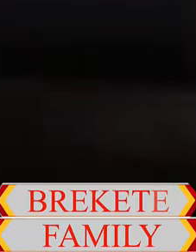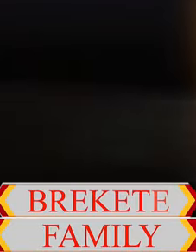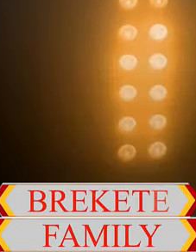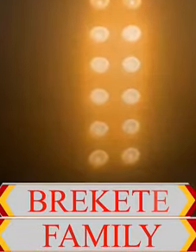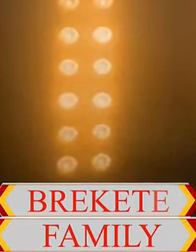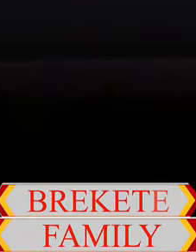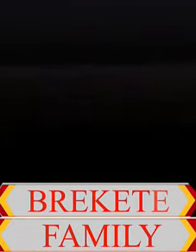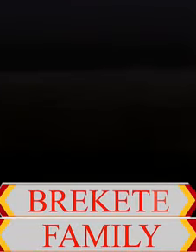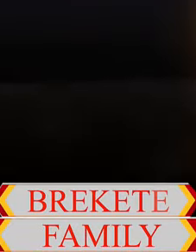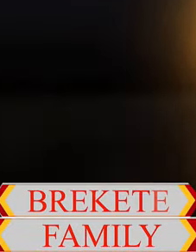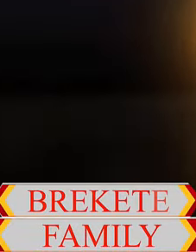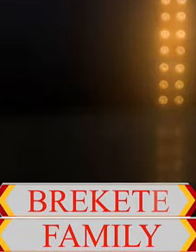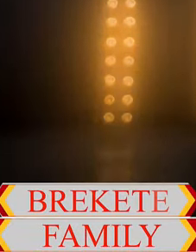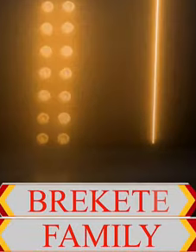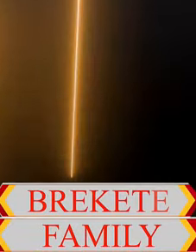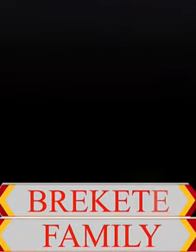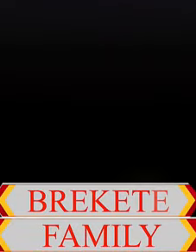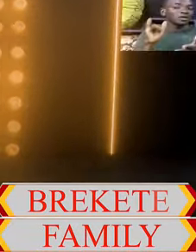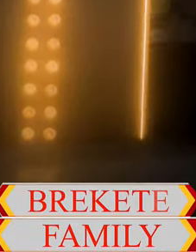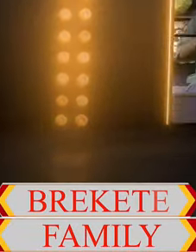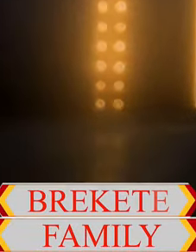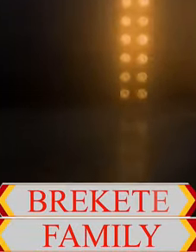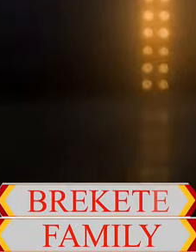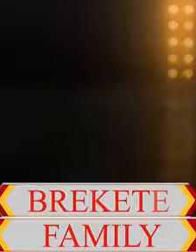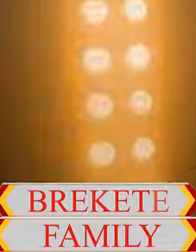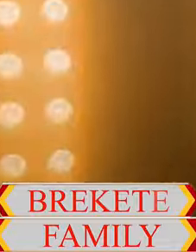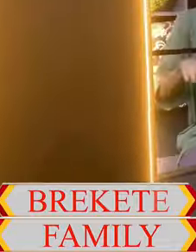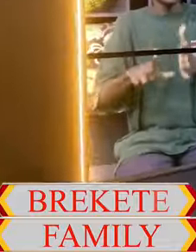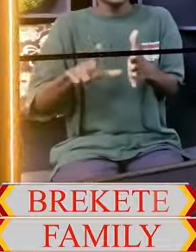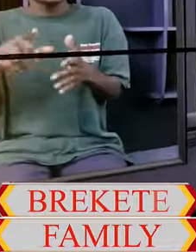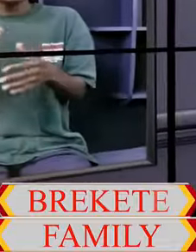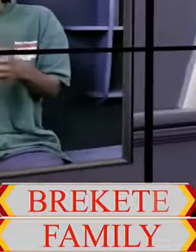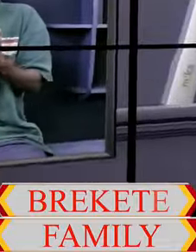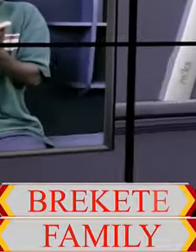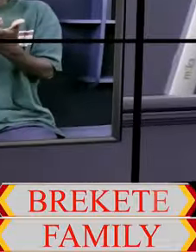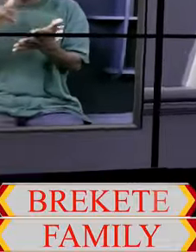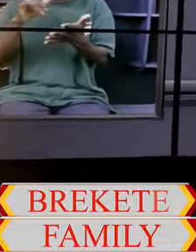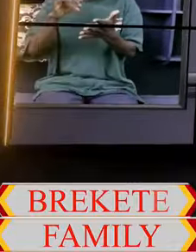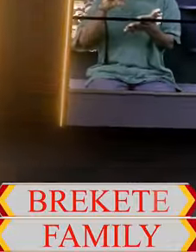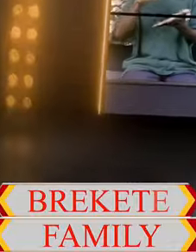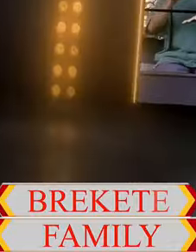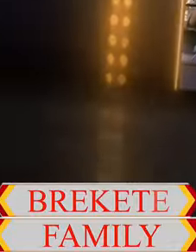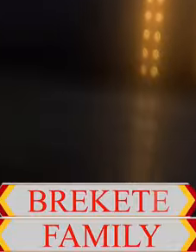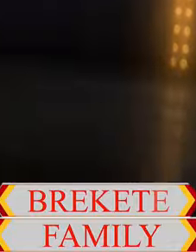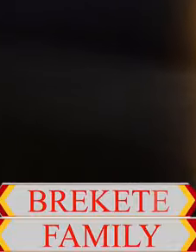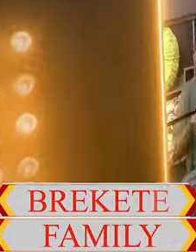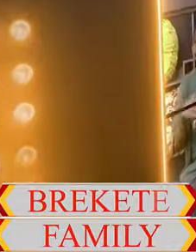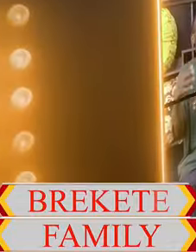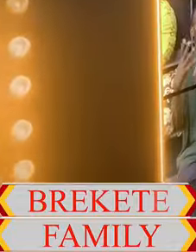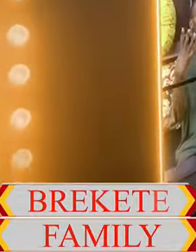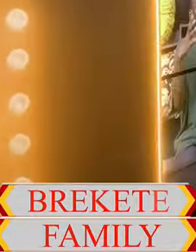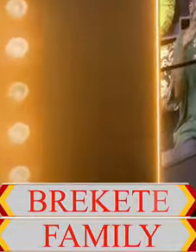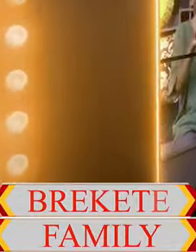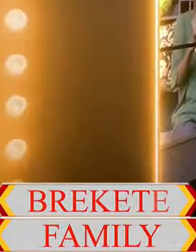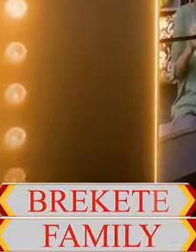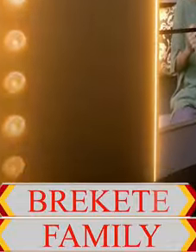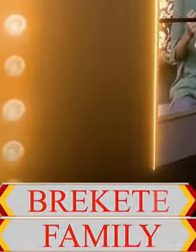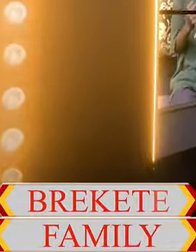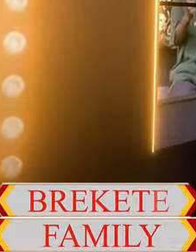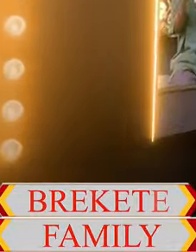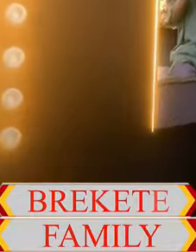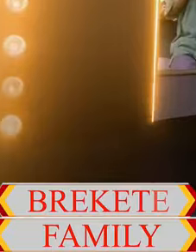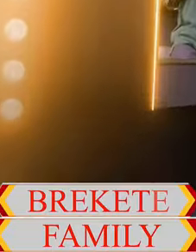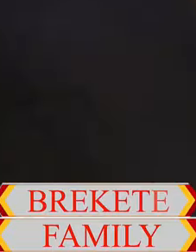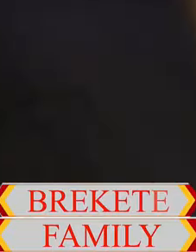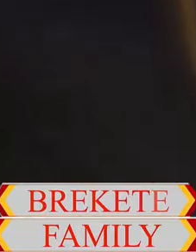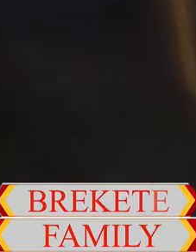all of you. We just sorry say we not be take calls today. Tomorrow, by the grace of God, we go take. And even that tomorrow, I believe